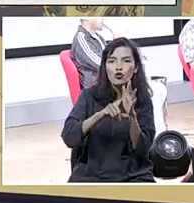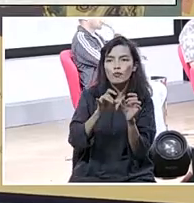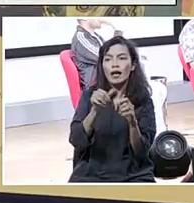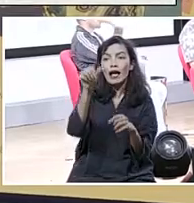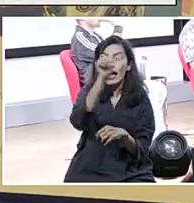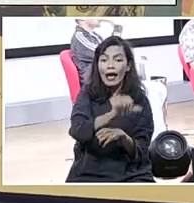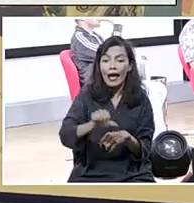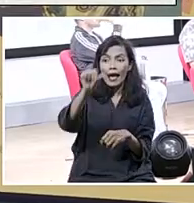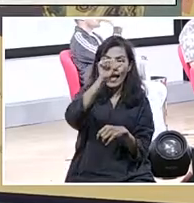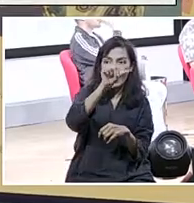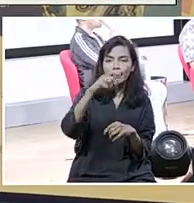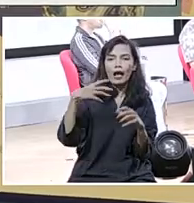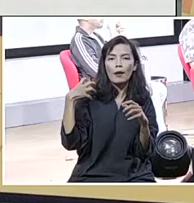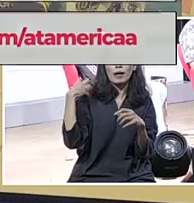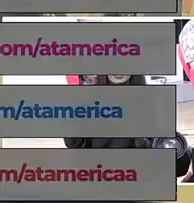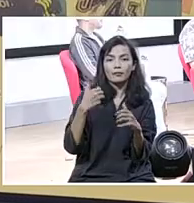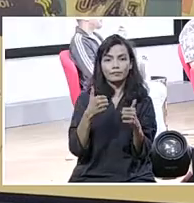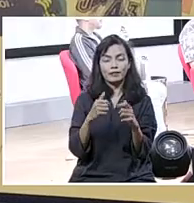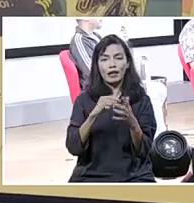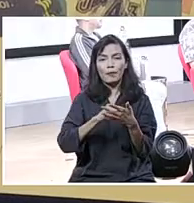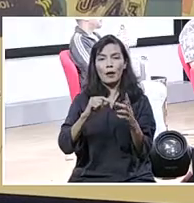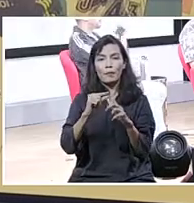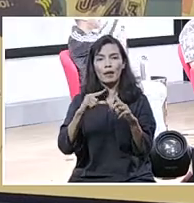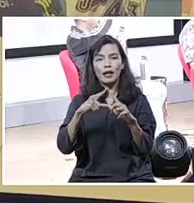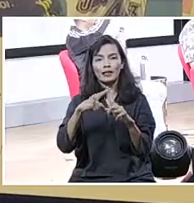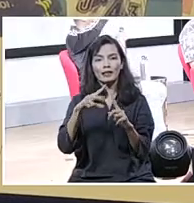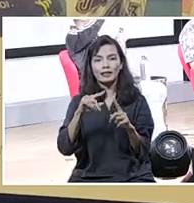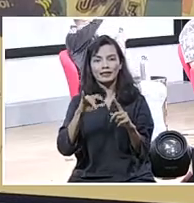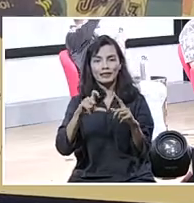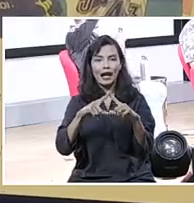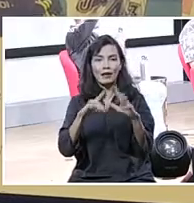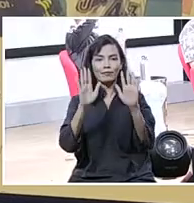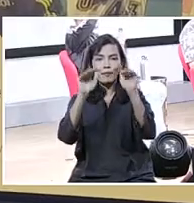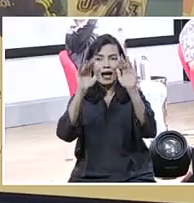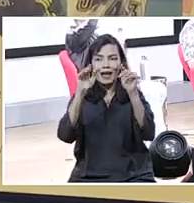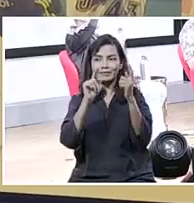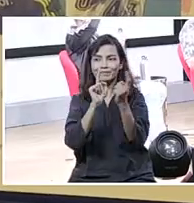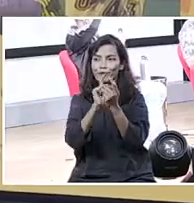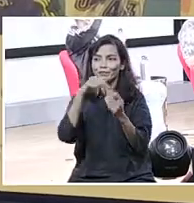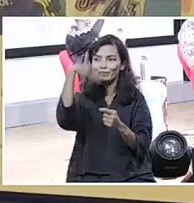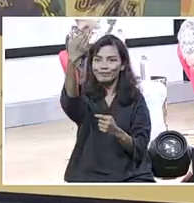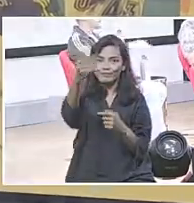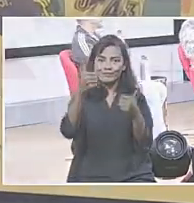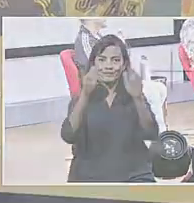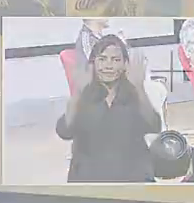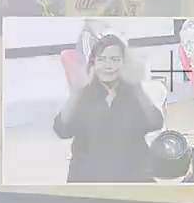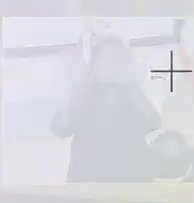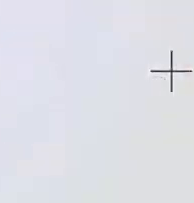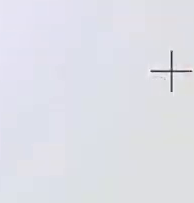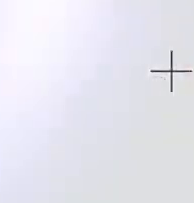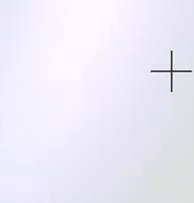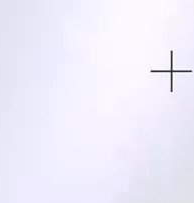America. With that, my name is Patricia Elizabeth, and see you at the next Ad America events. Bye!